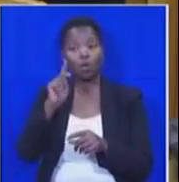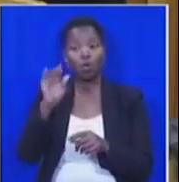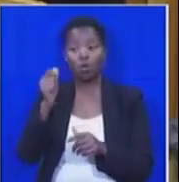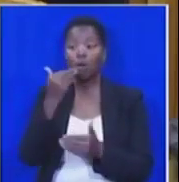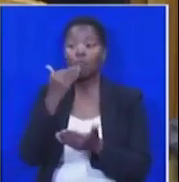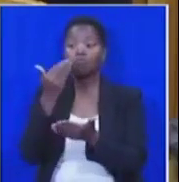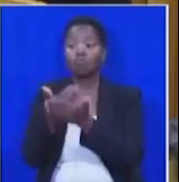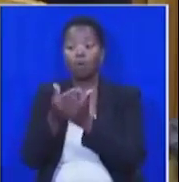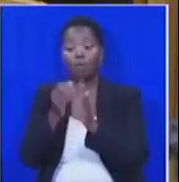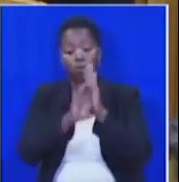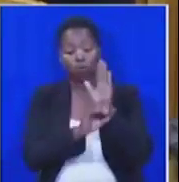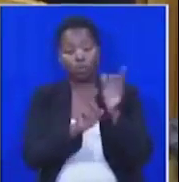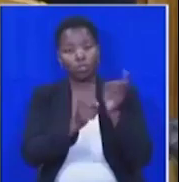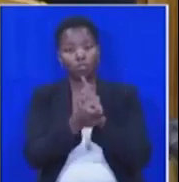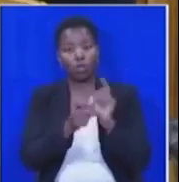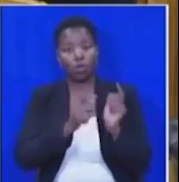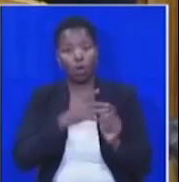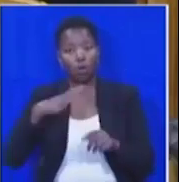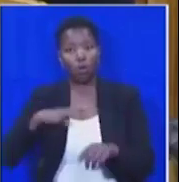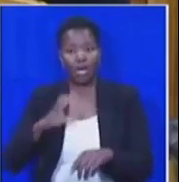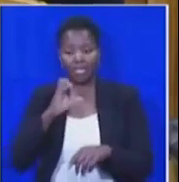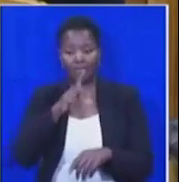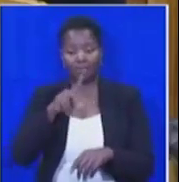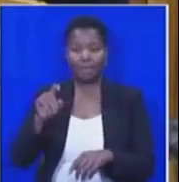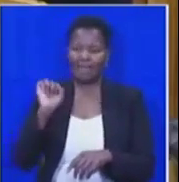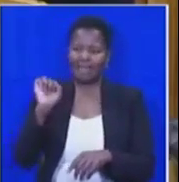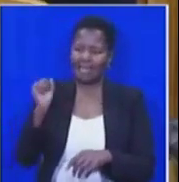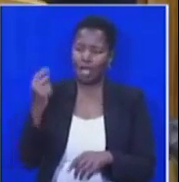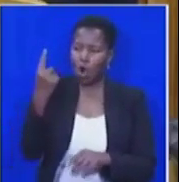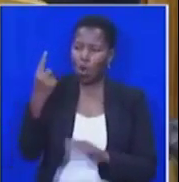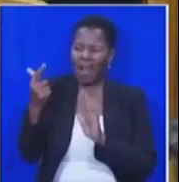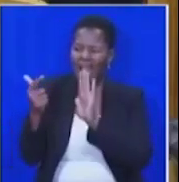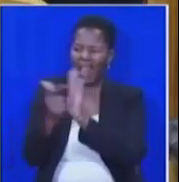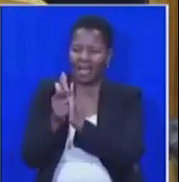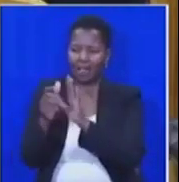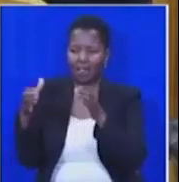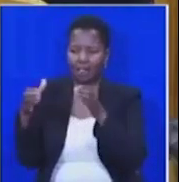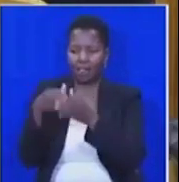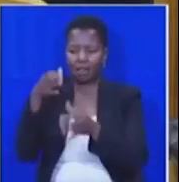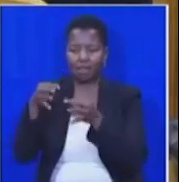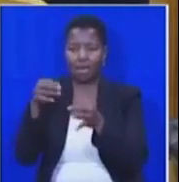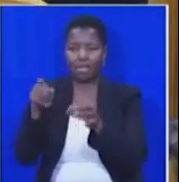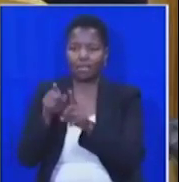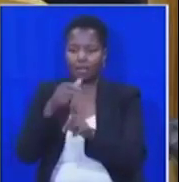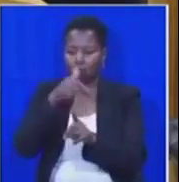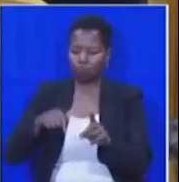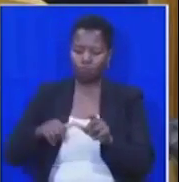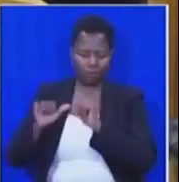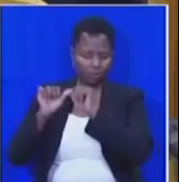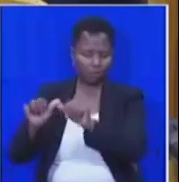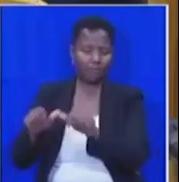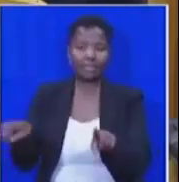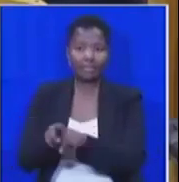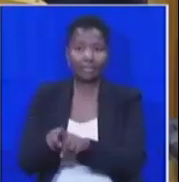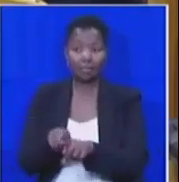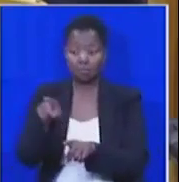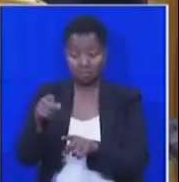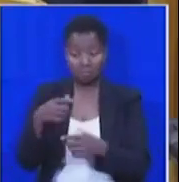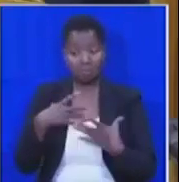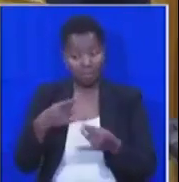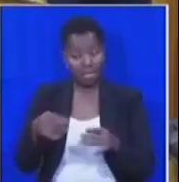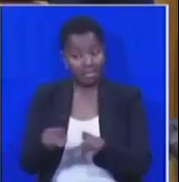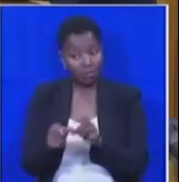spoke about Africa Day, and he quoted Kwame Nkrumah quite extensively. Not very convenient to quote these people. He forgets that the same Mr.